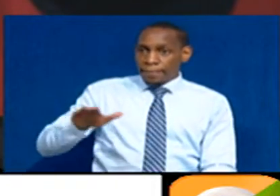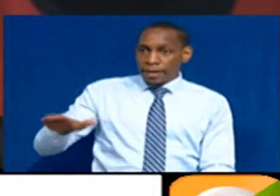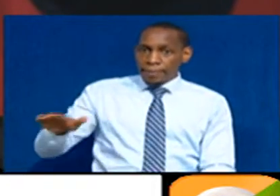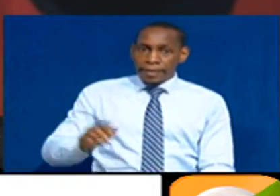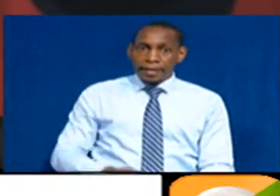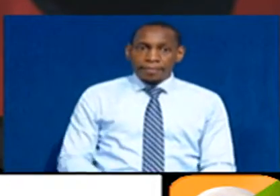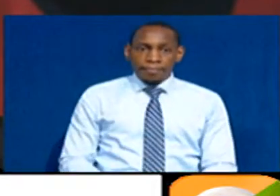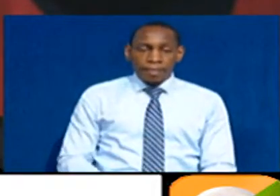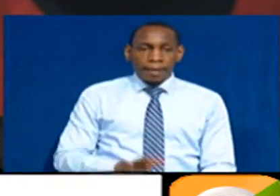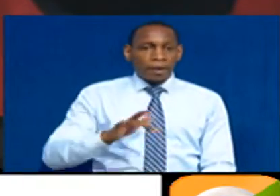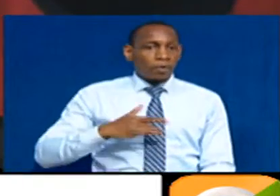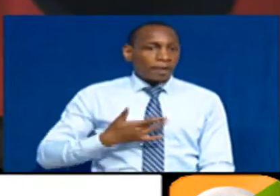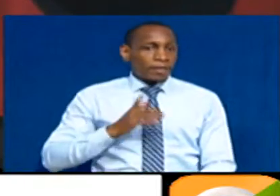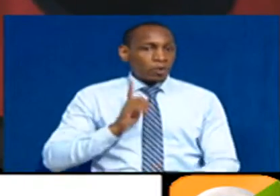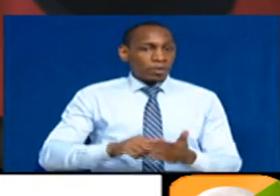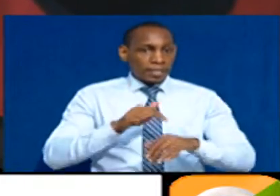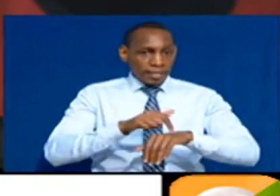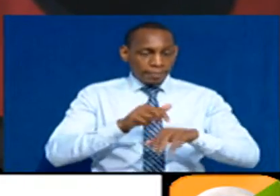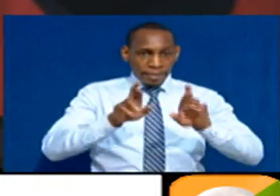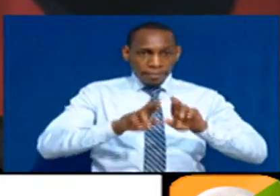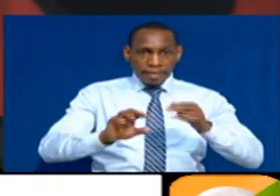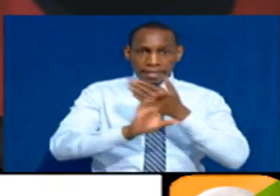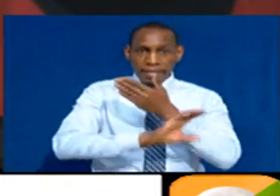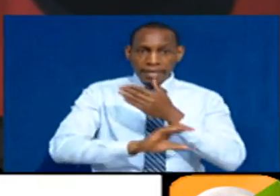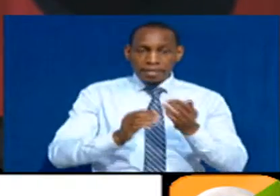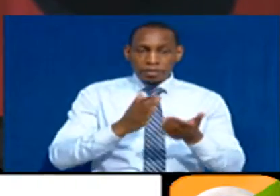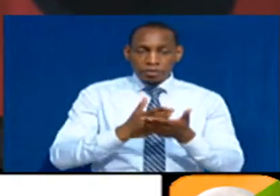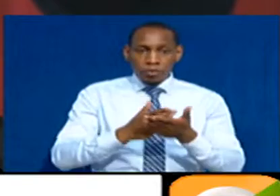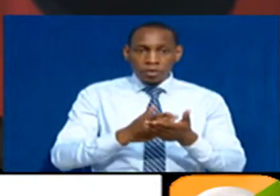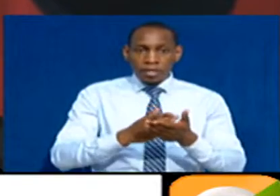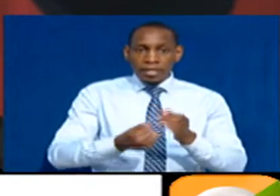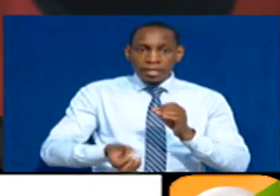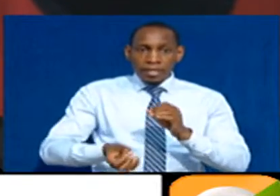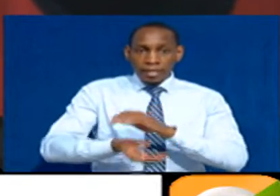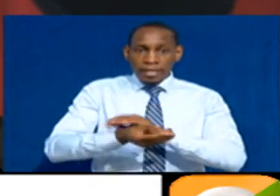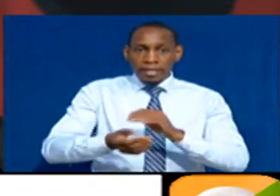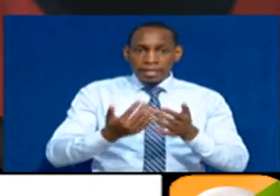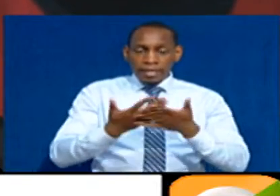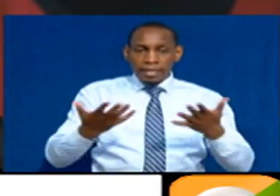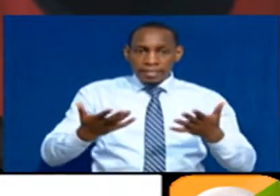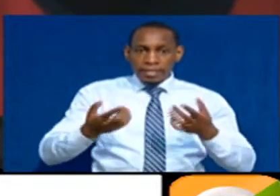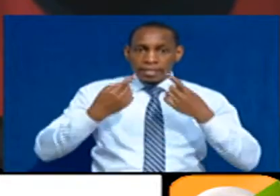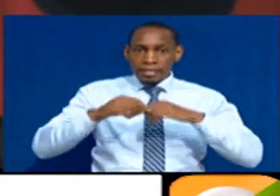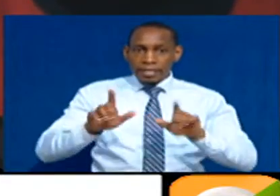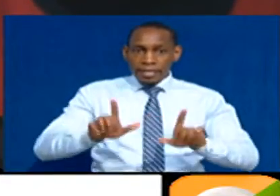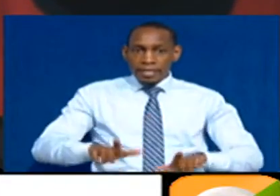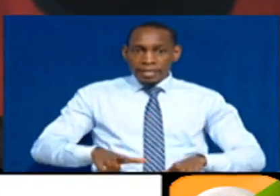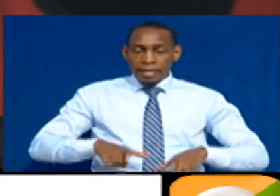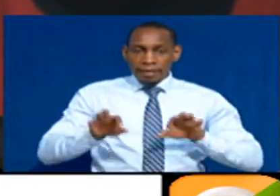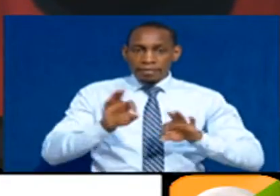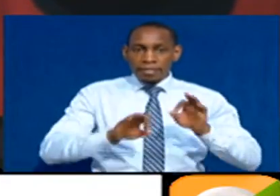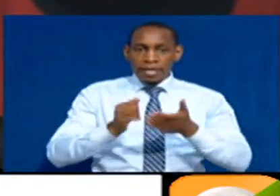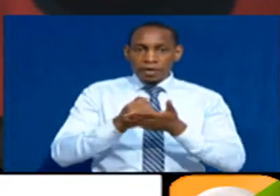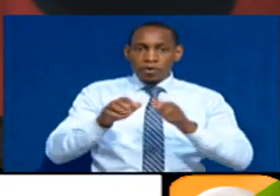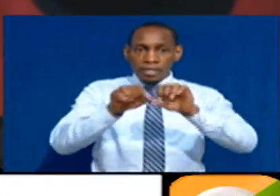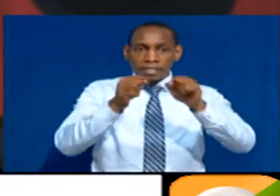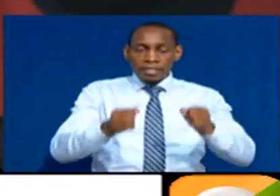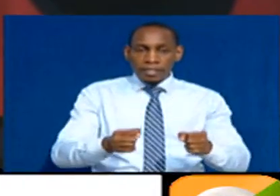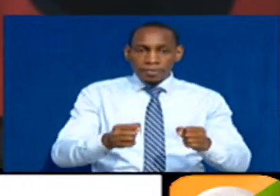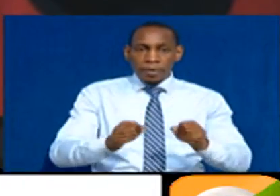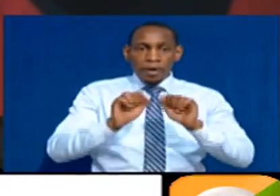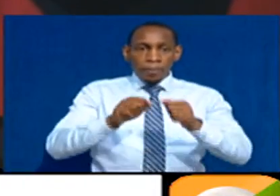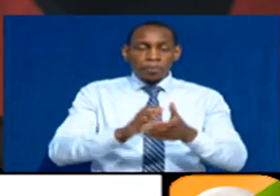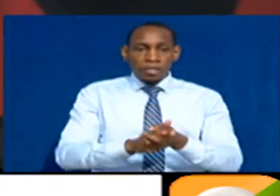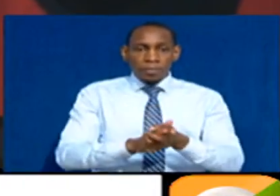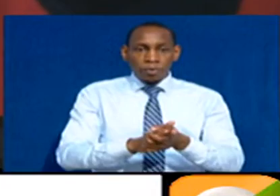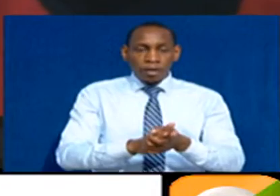parliament. You feel that it's time for us as a country to have a well-defined asset declaration and lifestyle audit system as a strong tool to